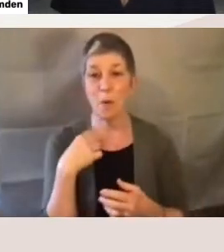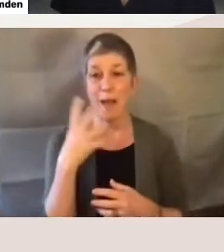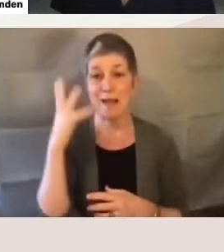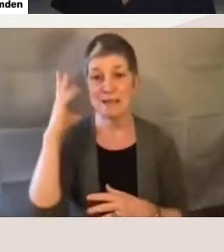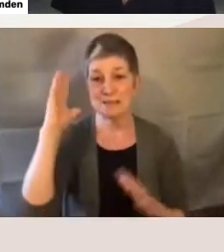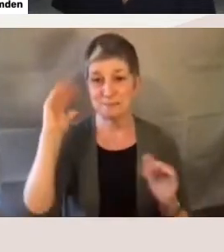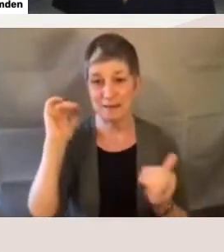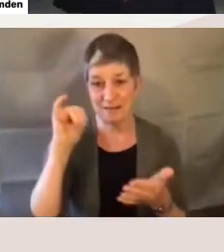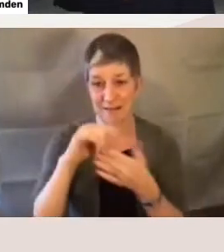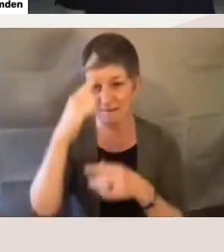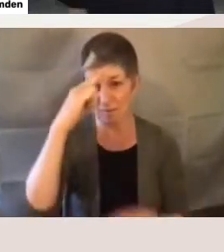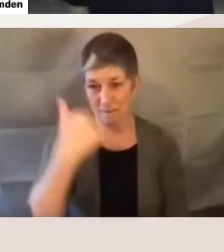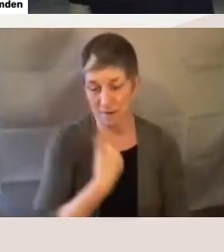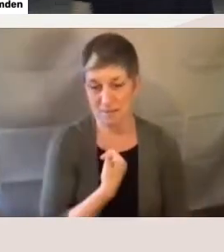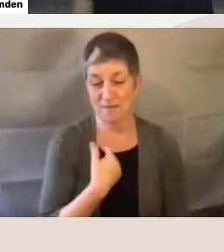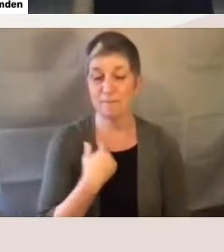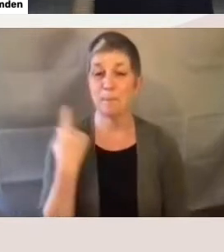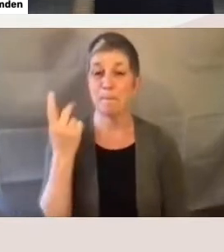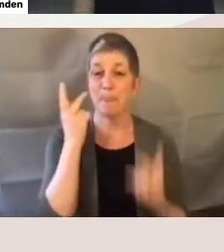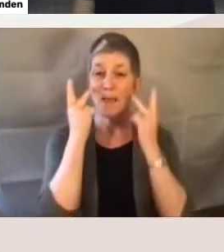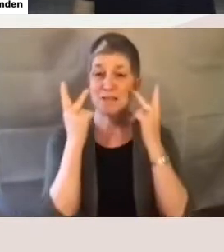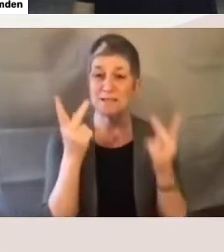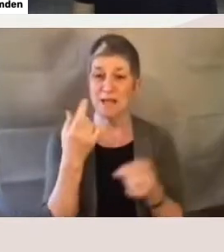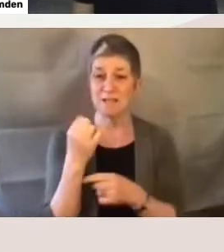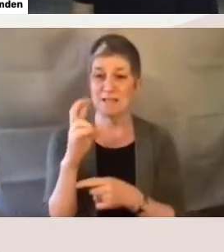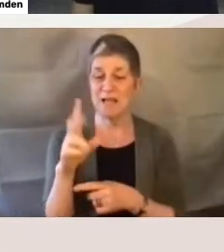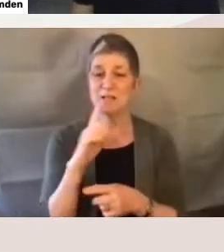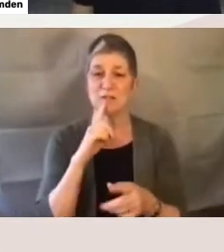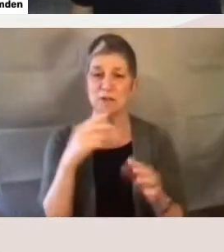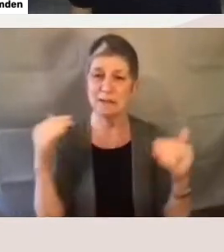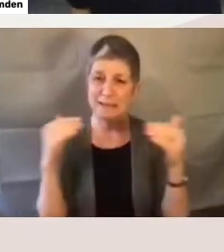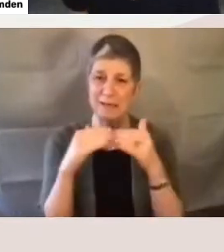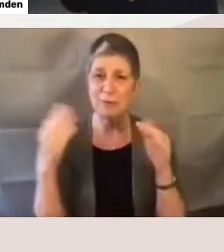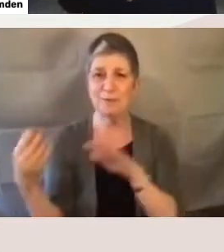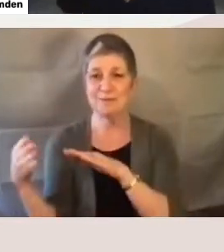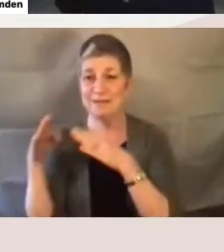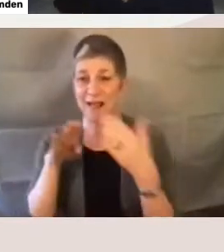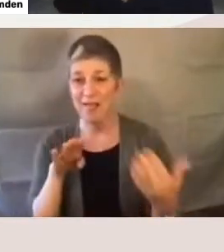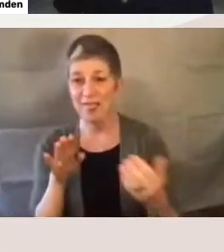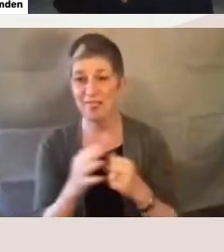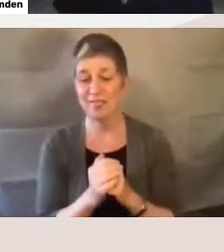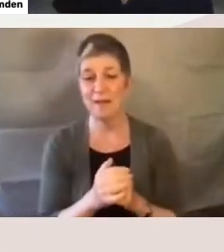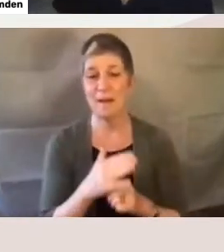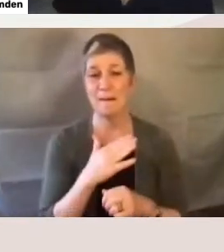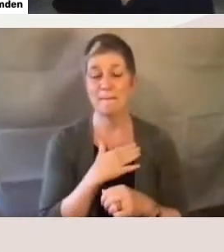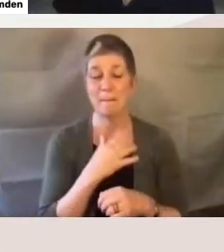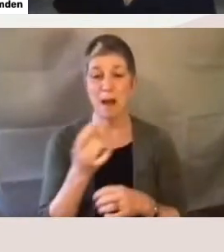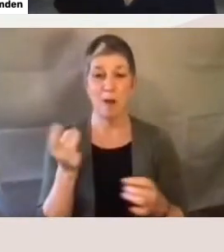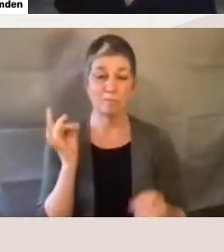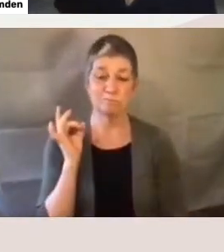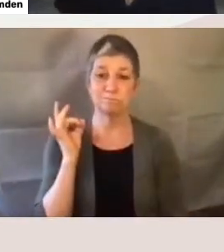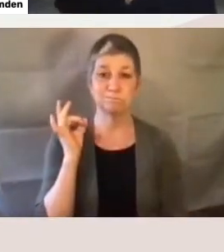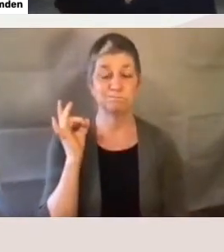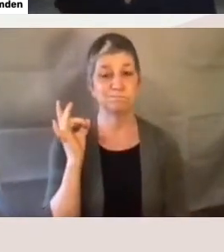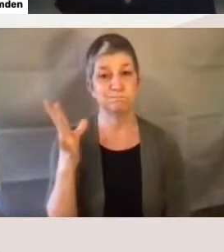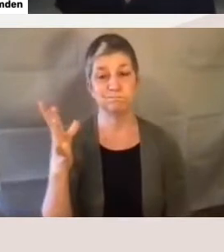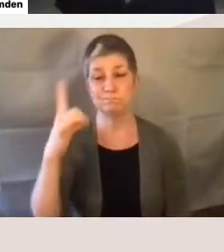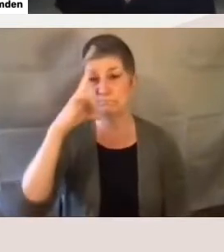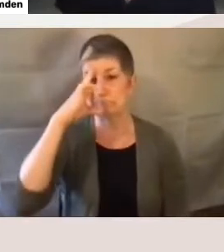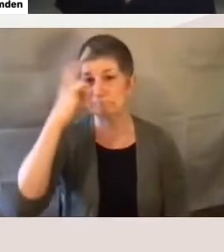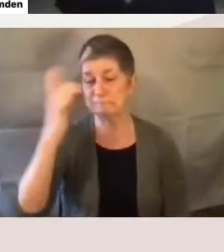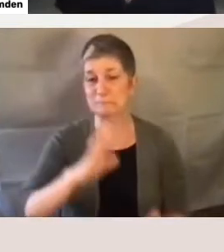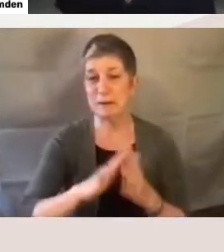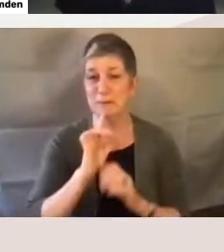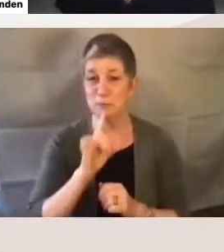To me, I always view cancer as being slow death, and it was like my worst dream come true because I was like,